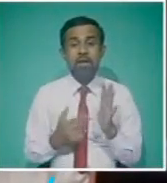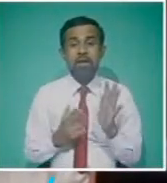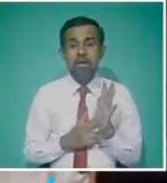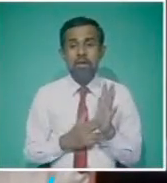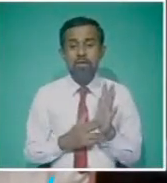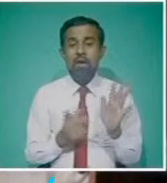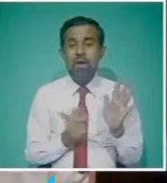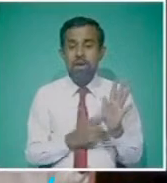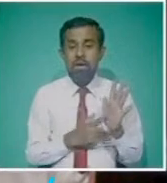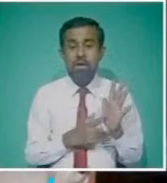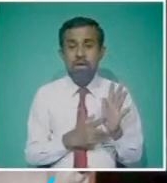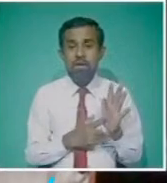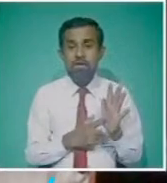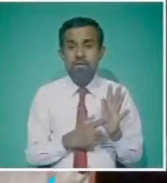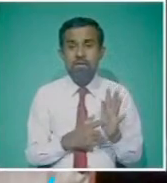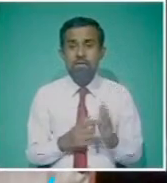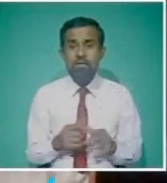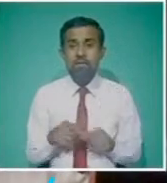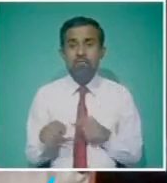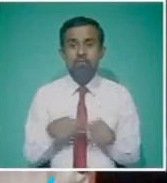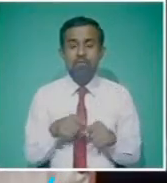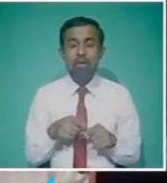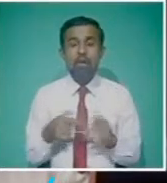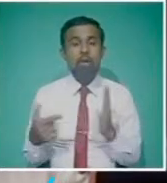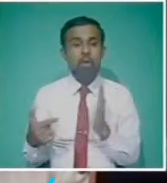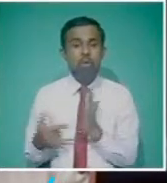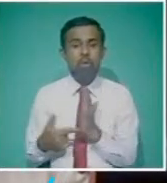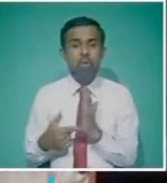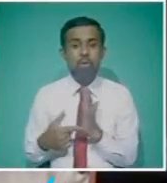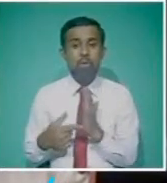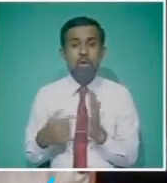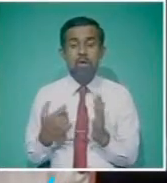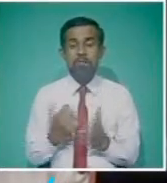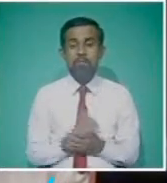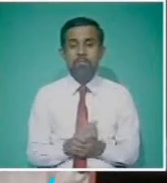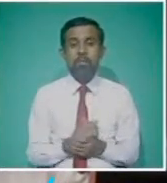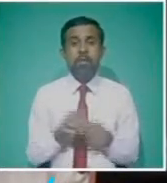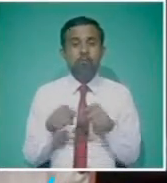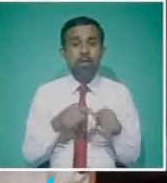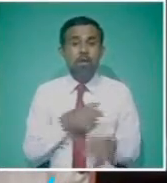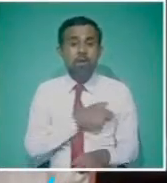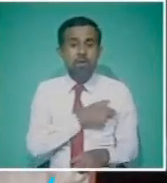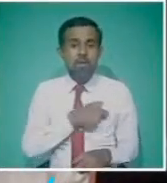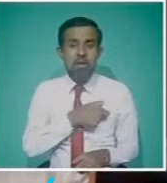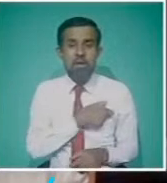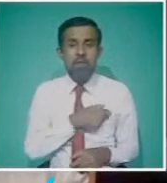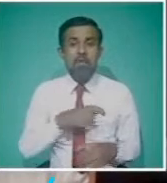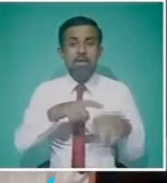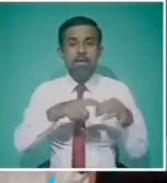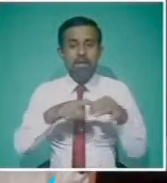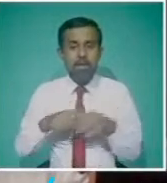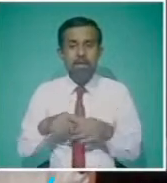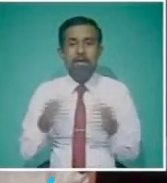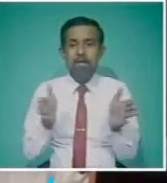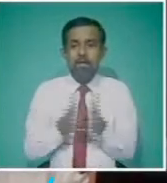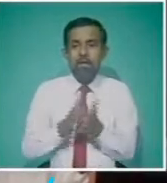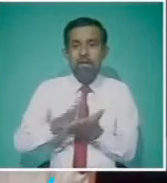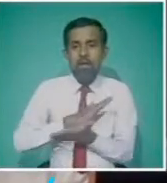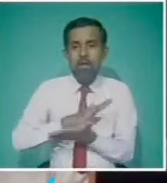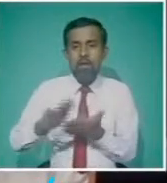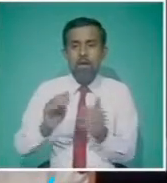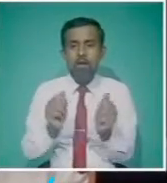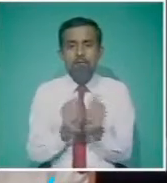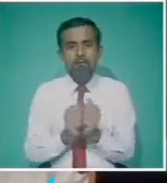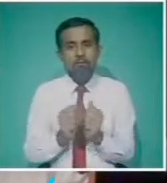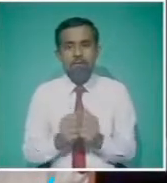Yew and Tunku Abdul Rahman were amongst others. In this transformation, Queen